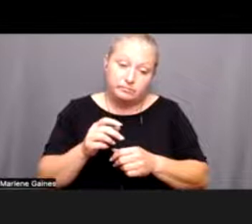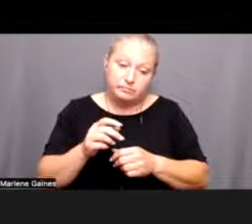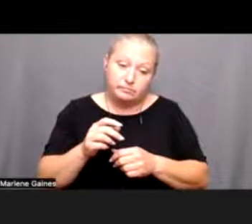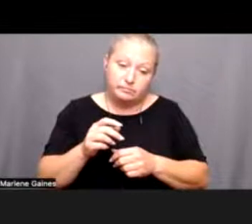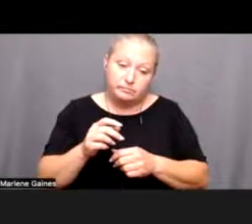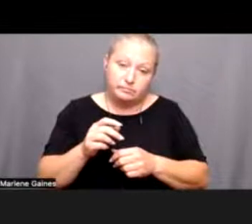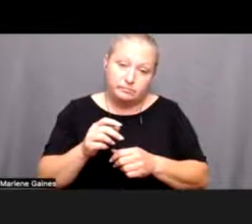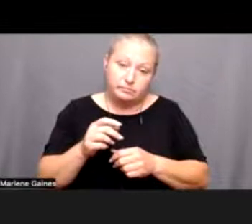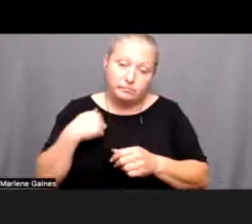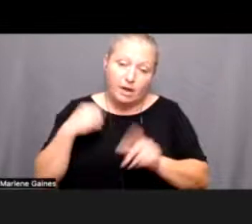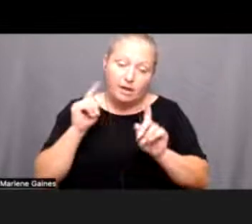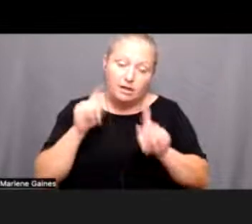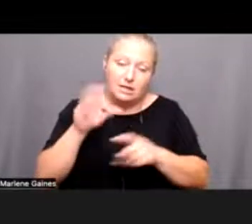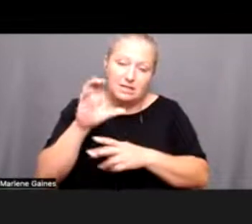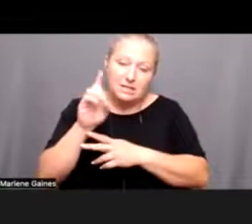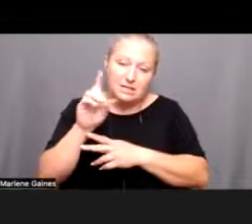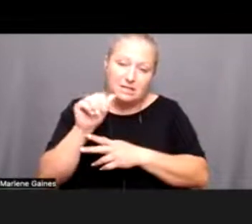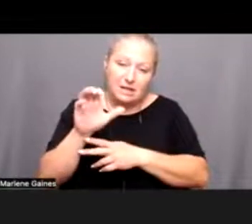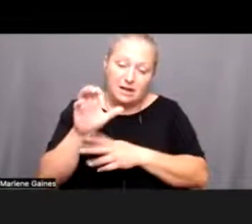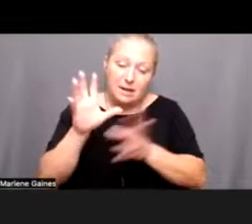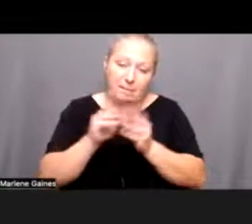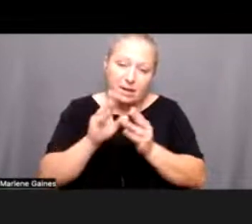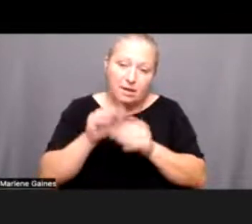I attended the CDAC meeting